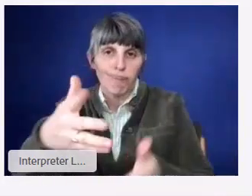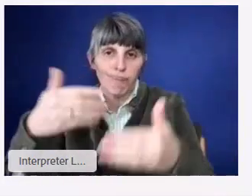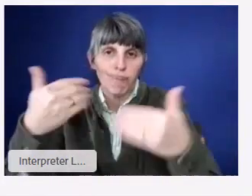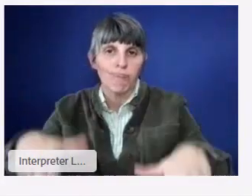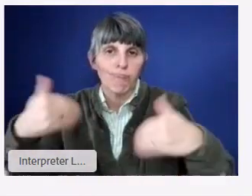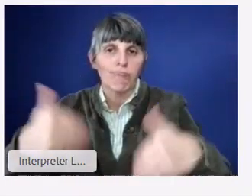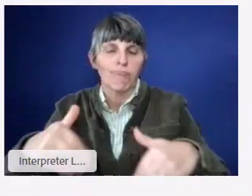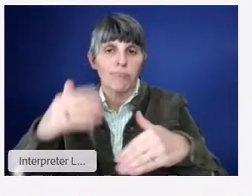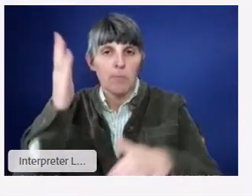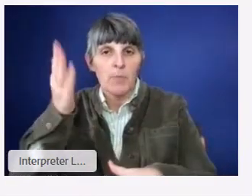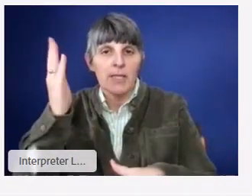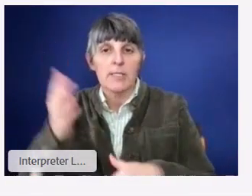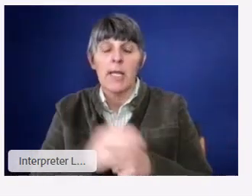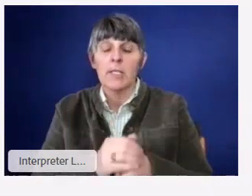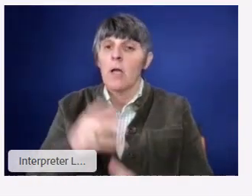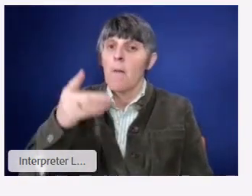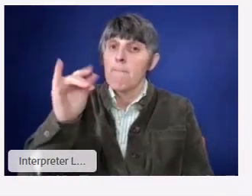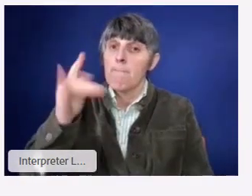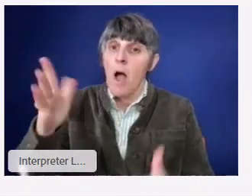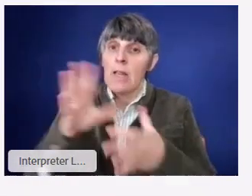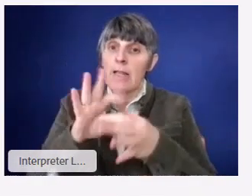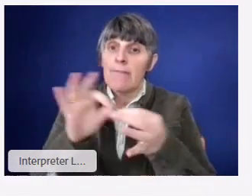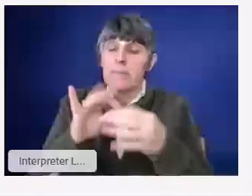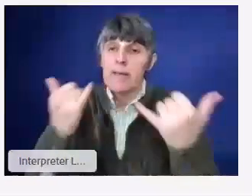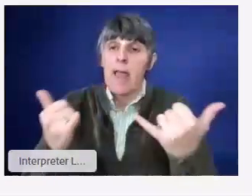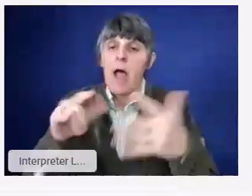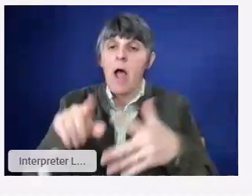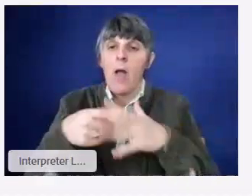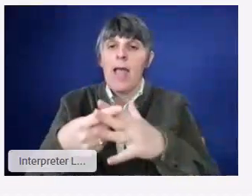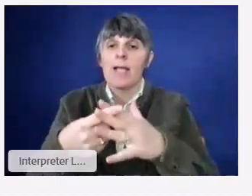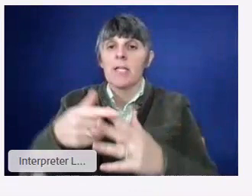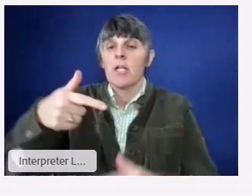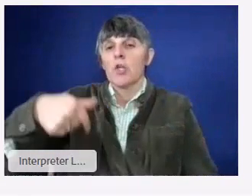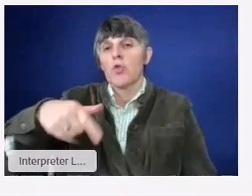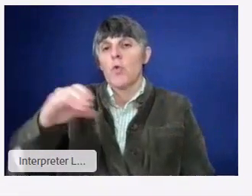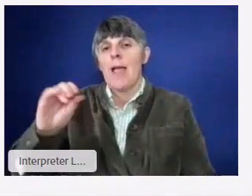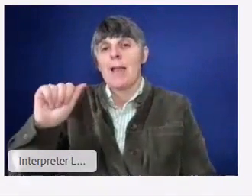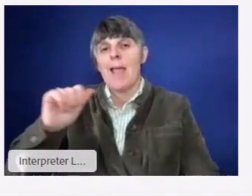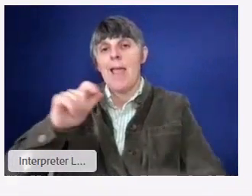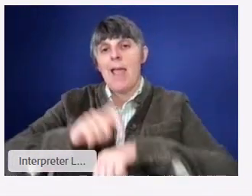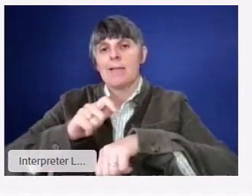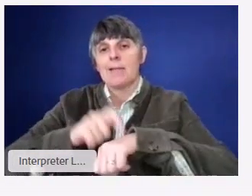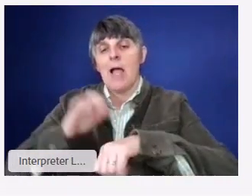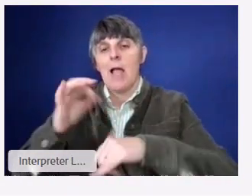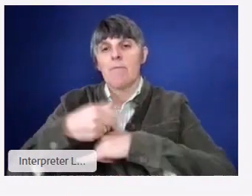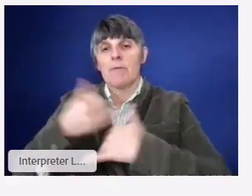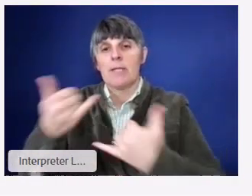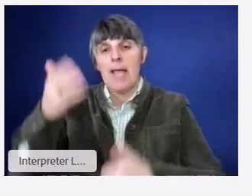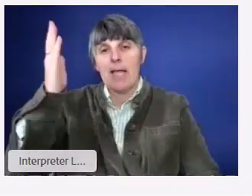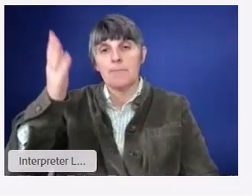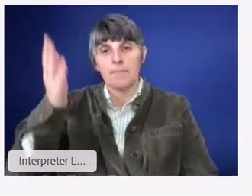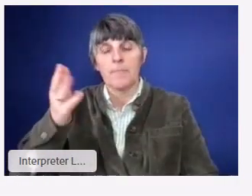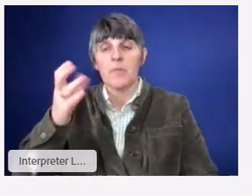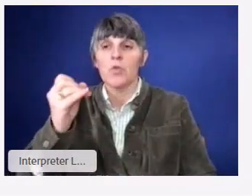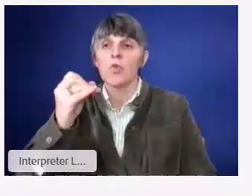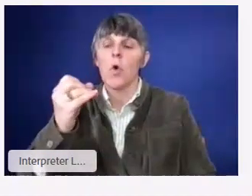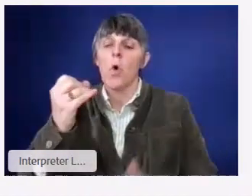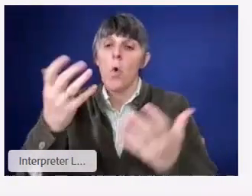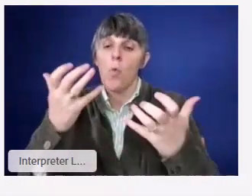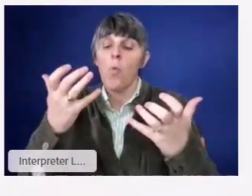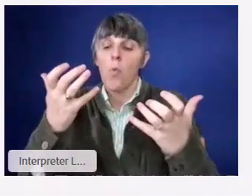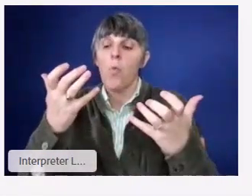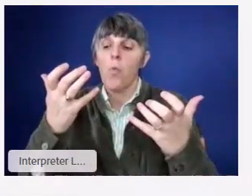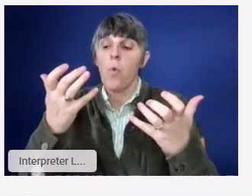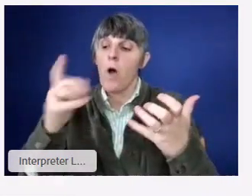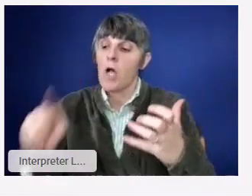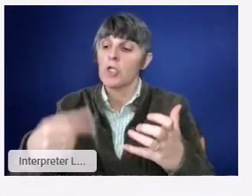presentation. As Polly mentioned, we have now entered the Q&A portion of today's presentation. So I would like to